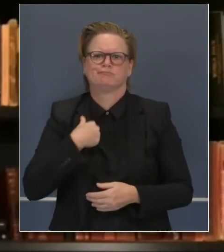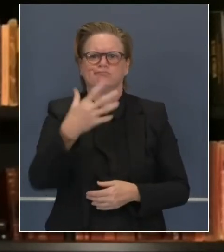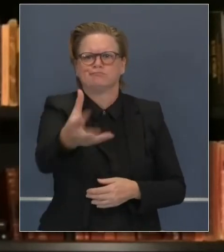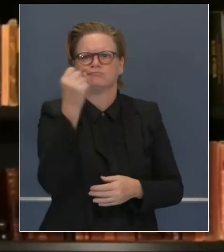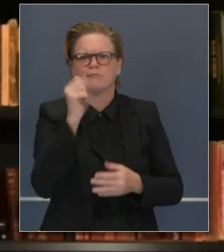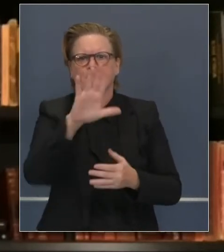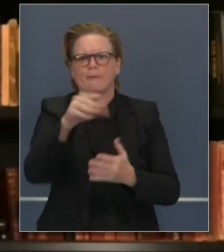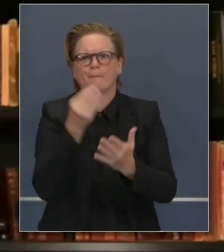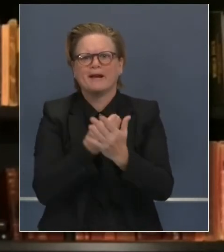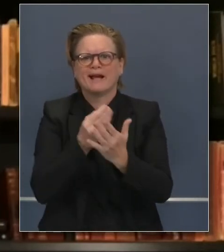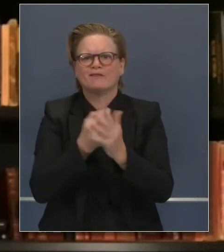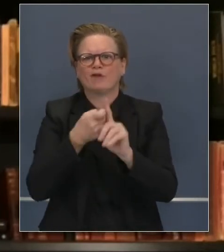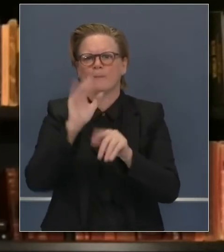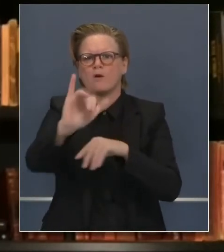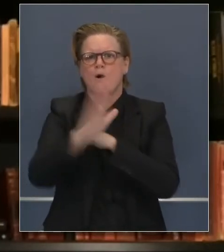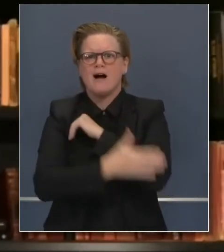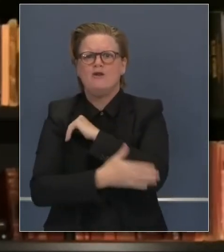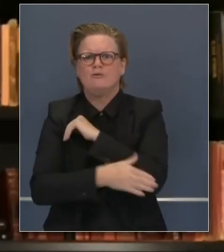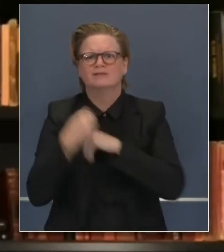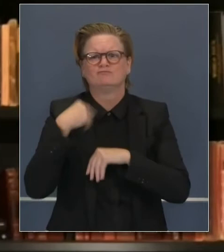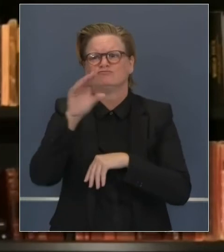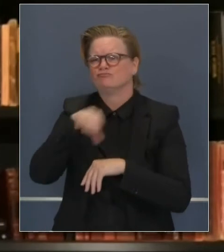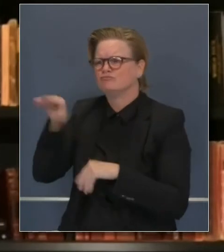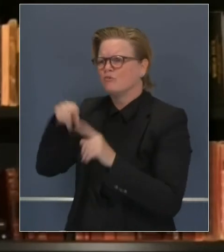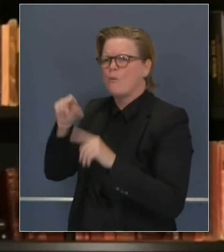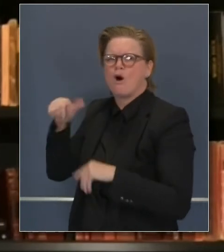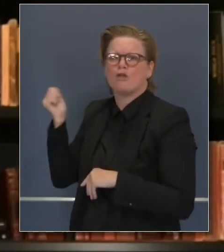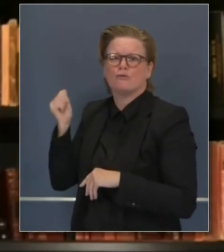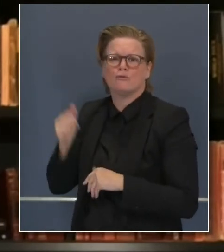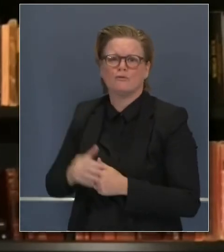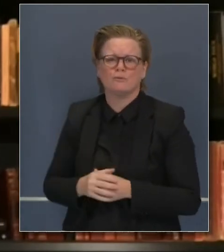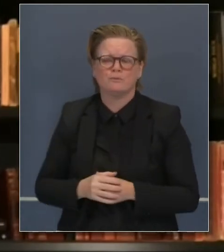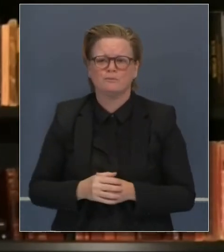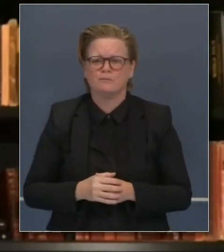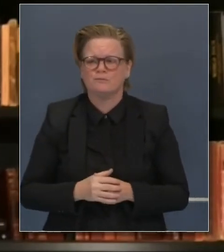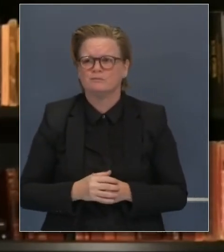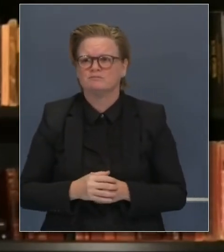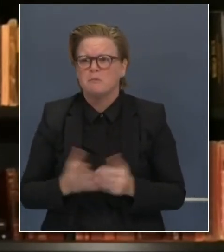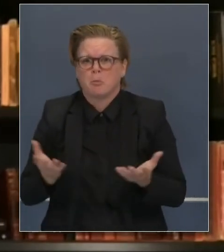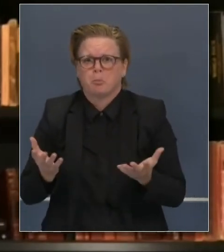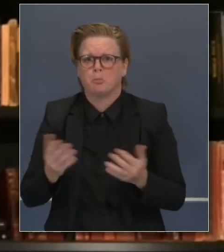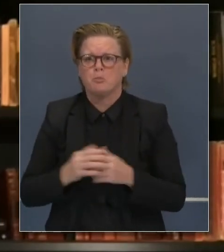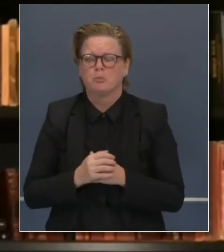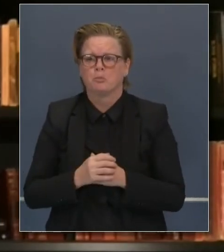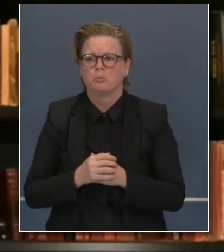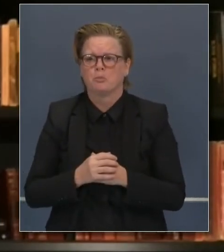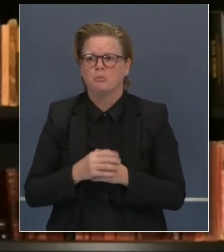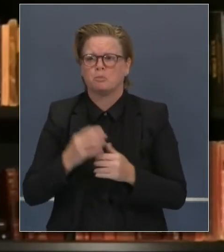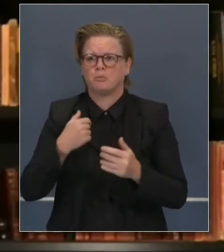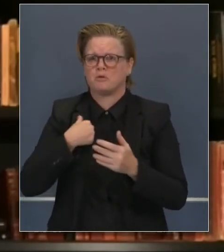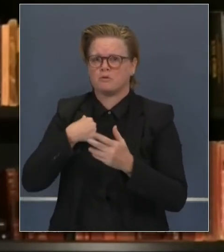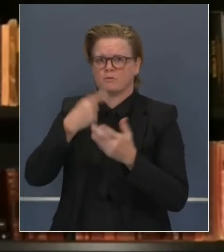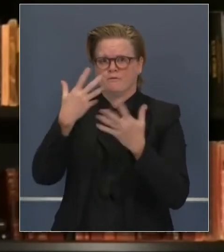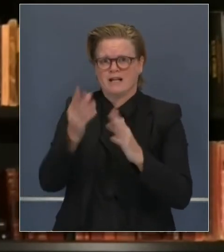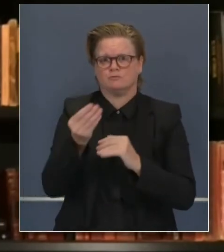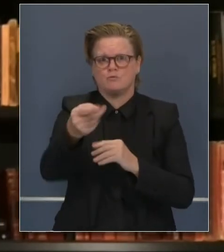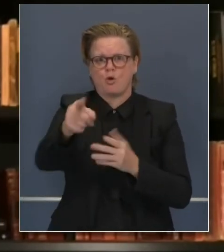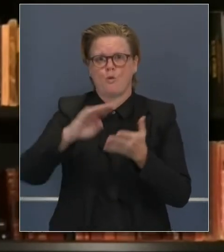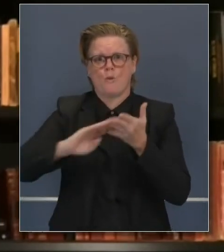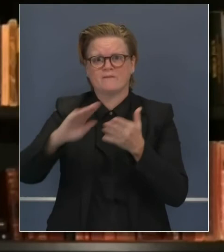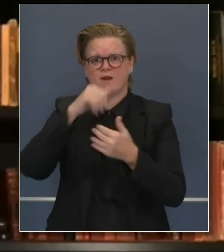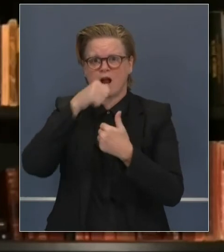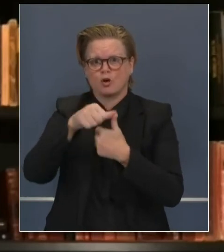differently. And that's exactly what we've done. We've not been shy. We have sent letters to counties that have defied the orders, and we